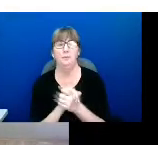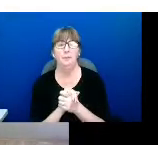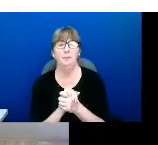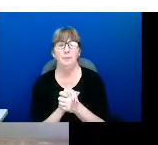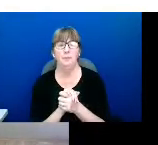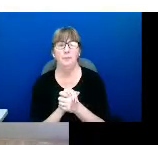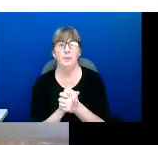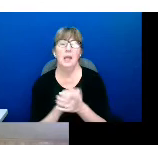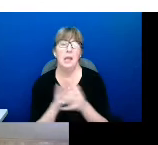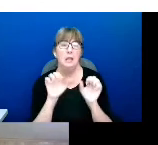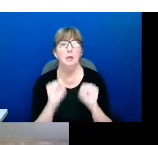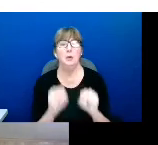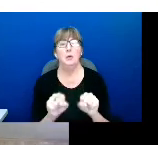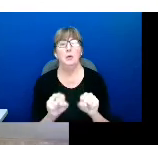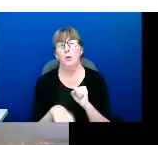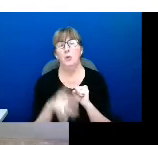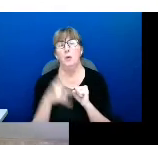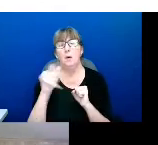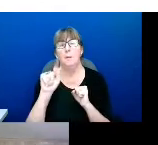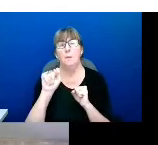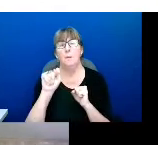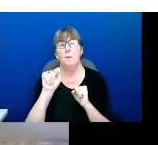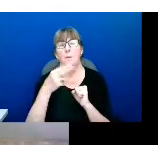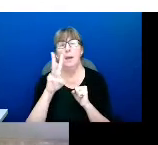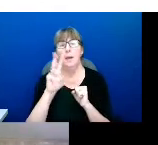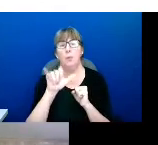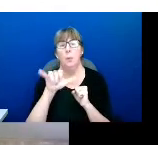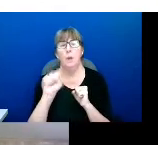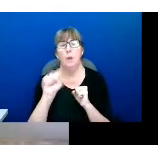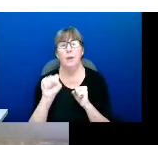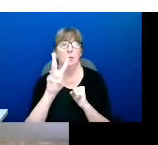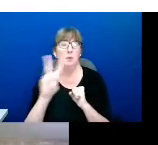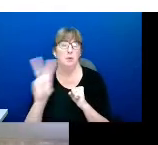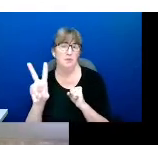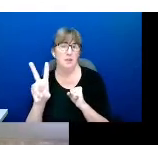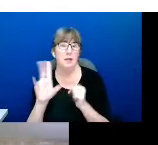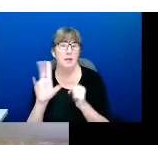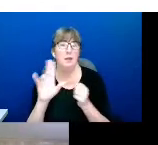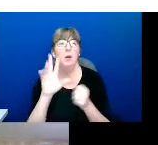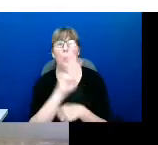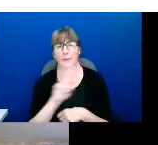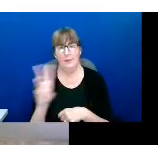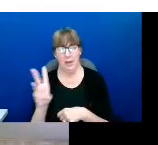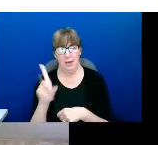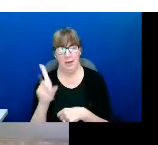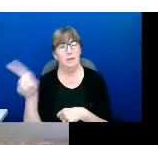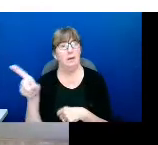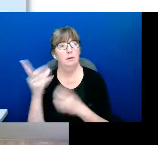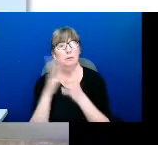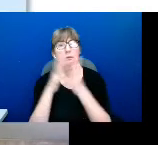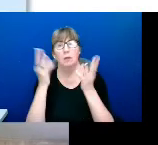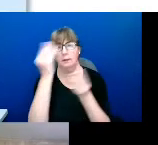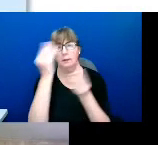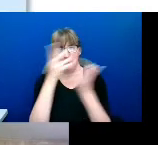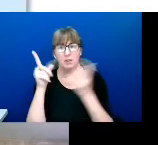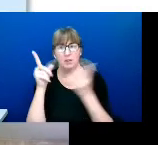Pathways WV website. This and all the other materials can be found there and downloaded.